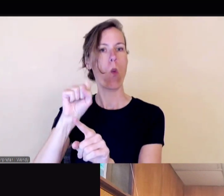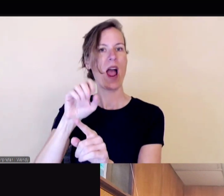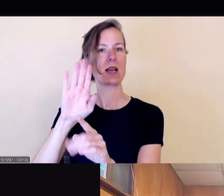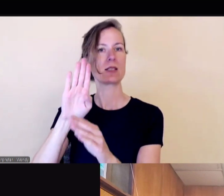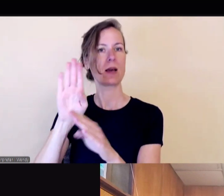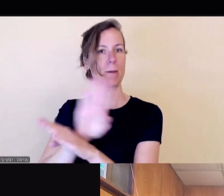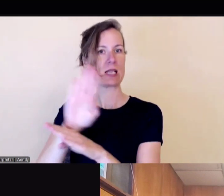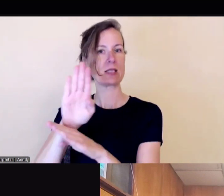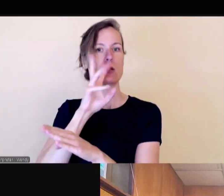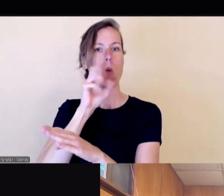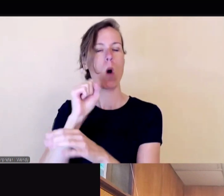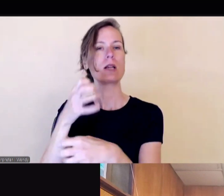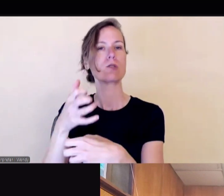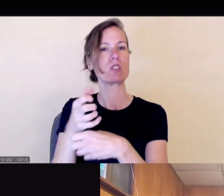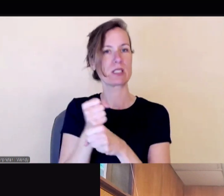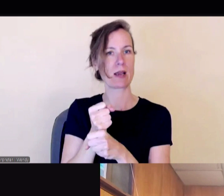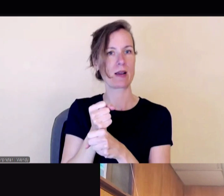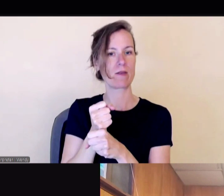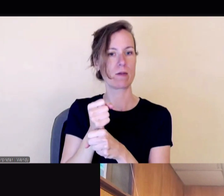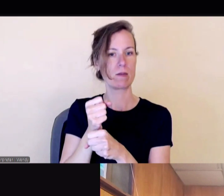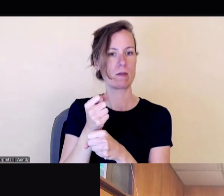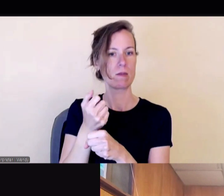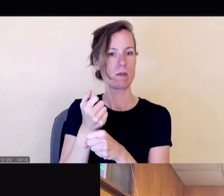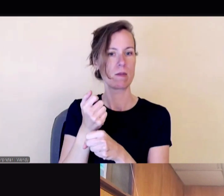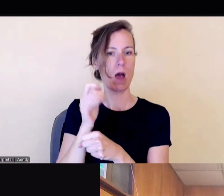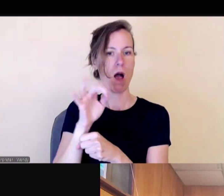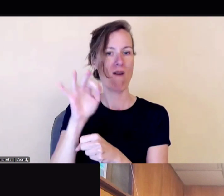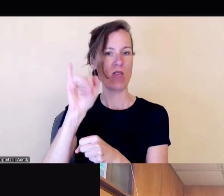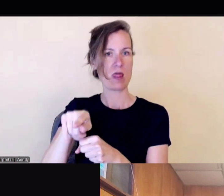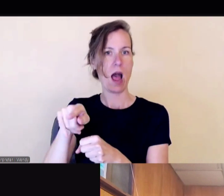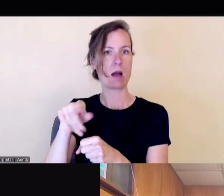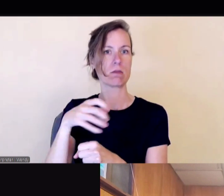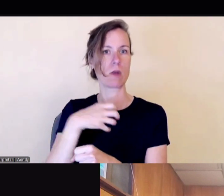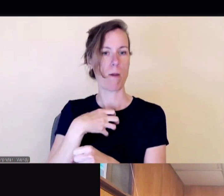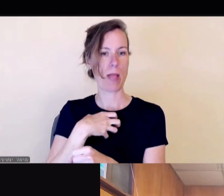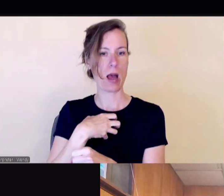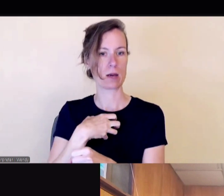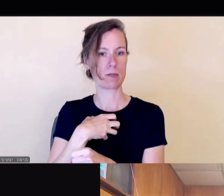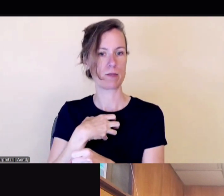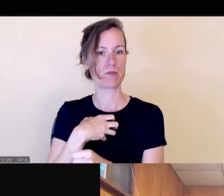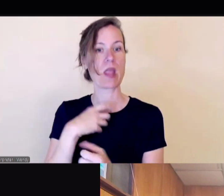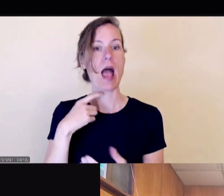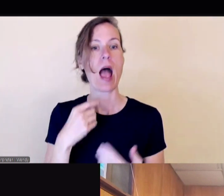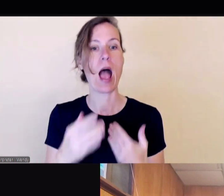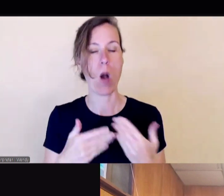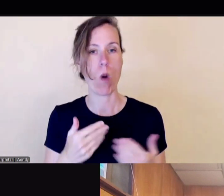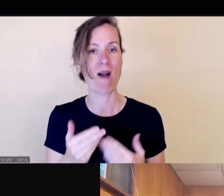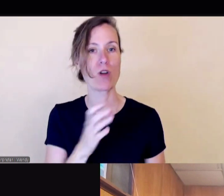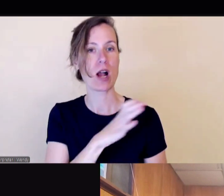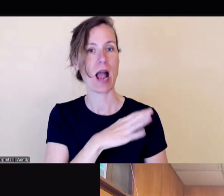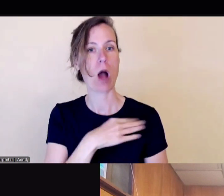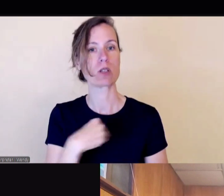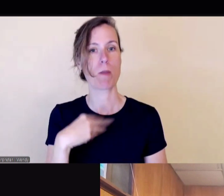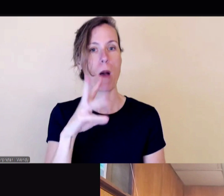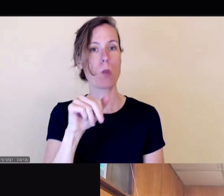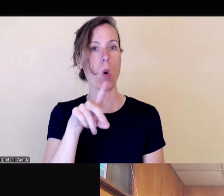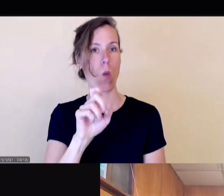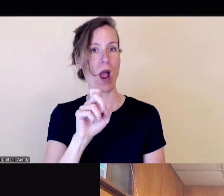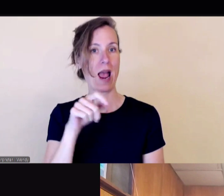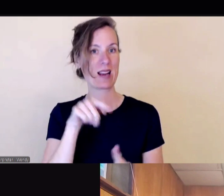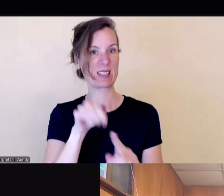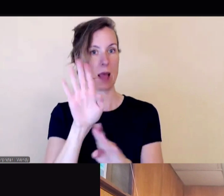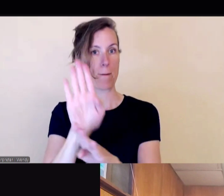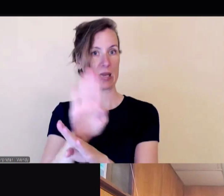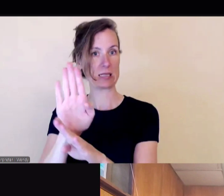complaint. However, the council member with the business would be given notification that it happened. So I